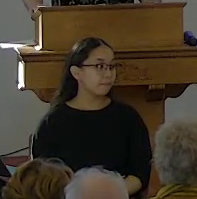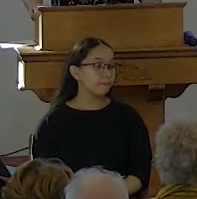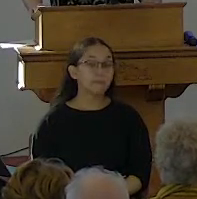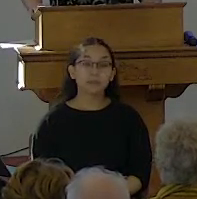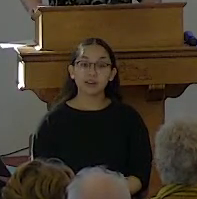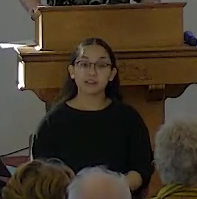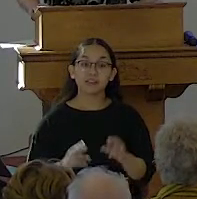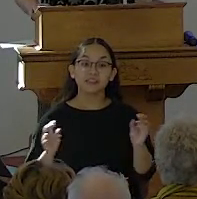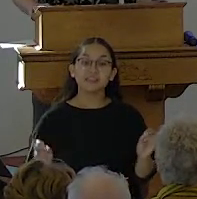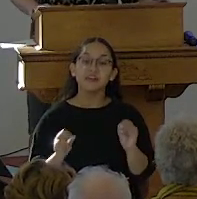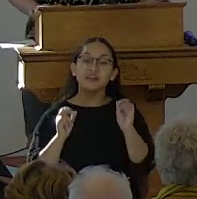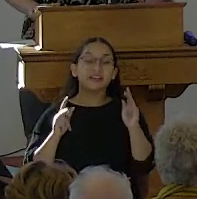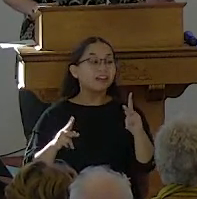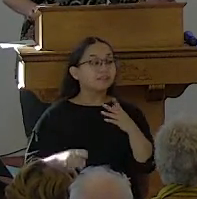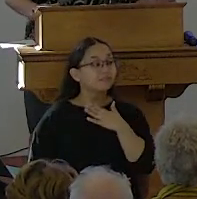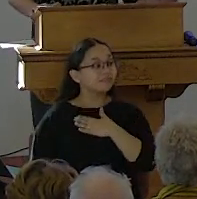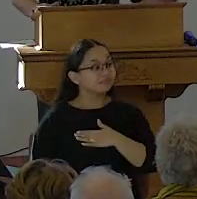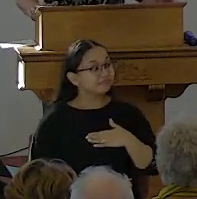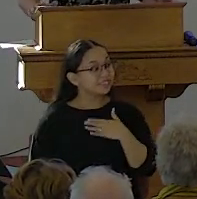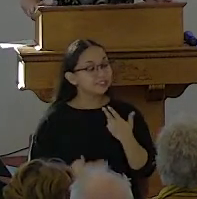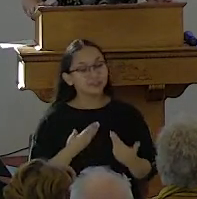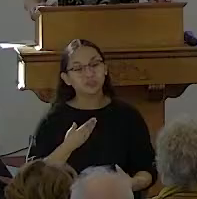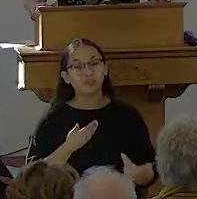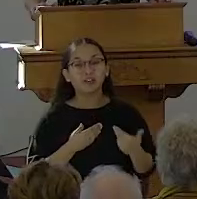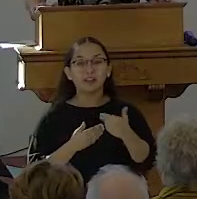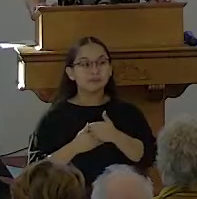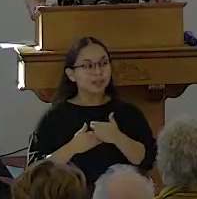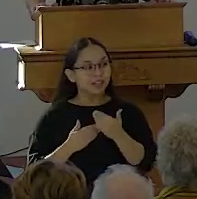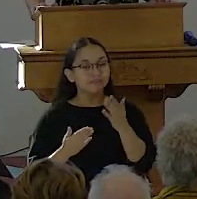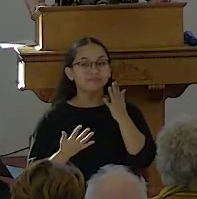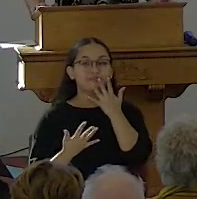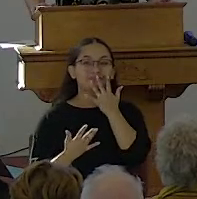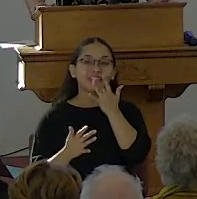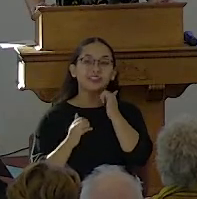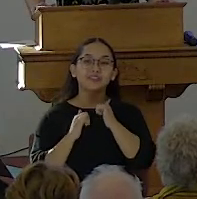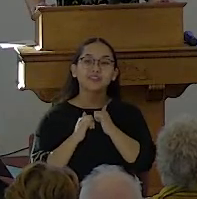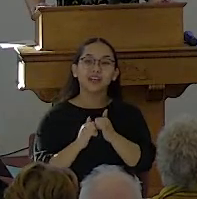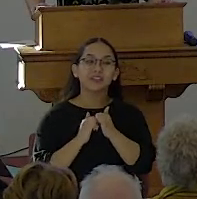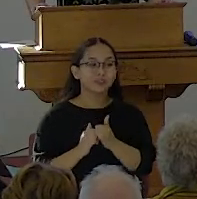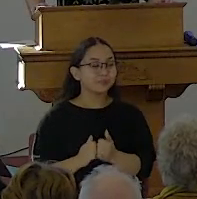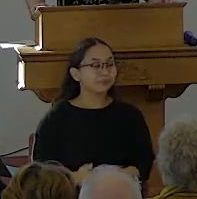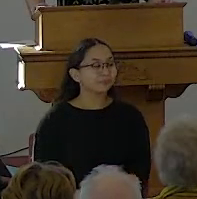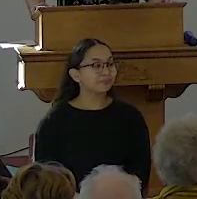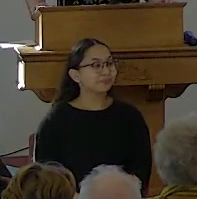All right, so please join me in singing the flames to life.